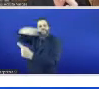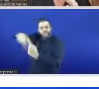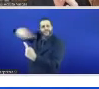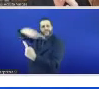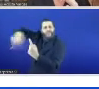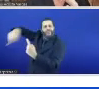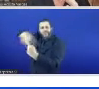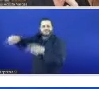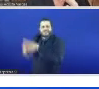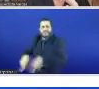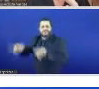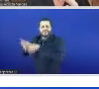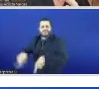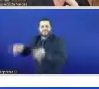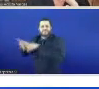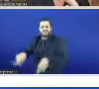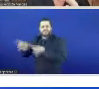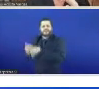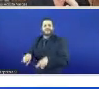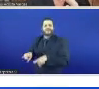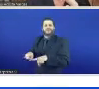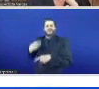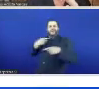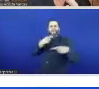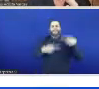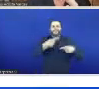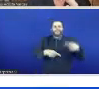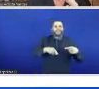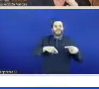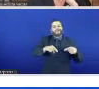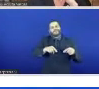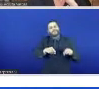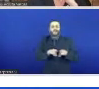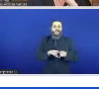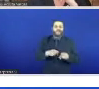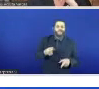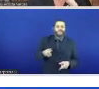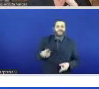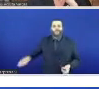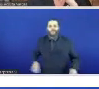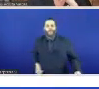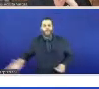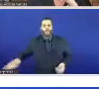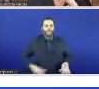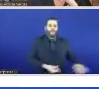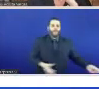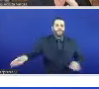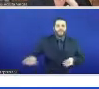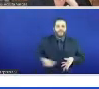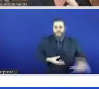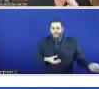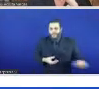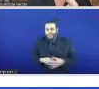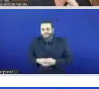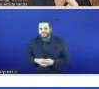challenging militarism and war in general, and peace and war is certainly one of the big threats everywhere, but in particular,